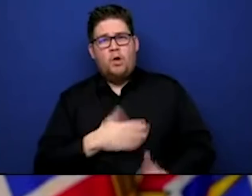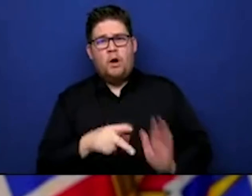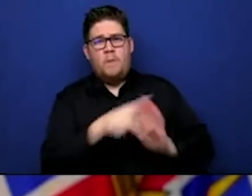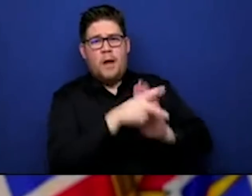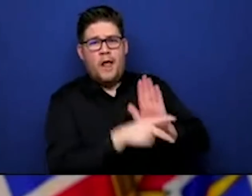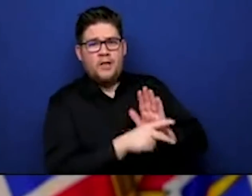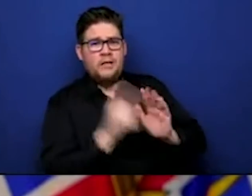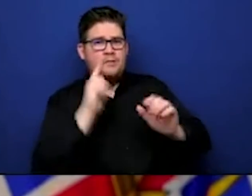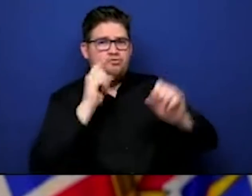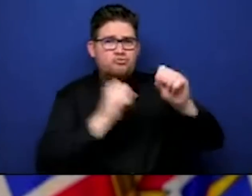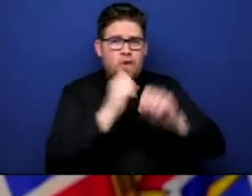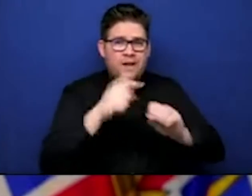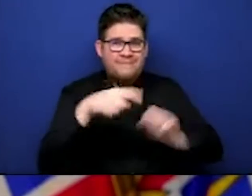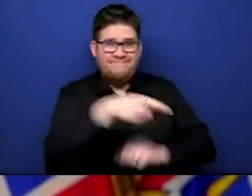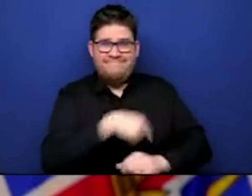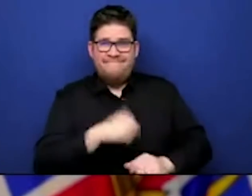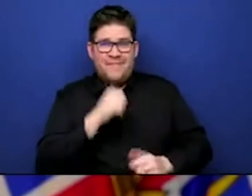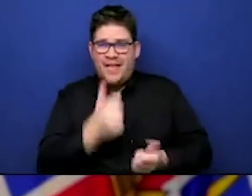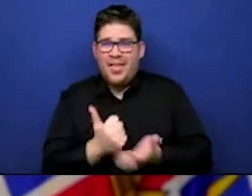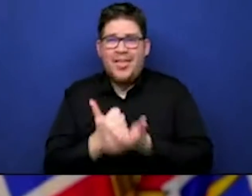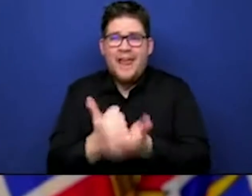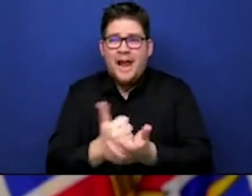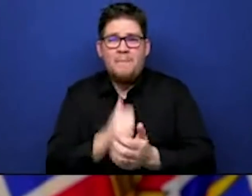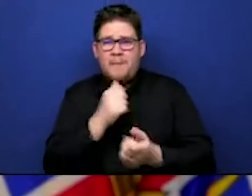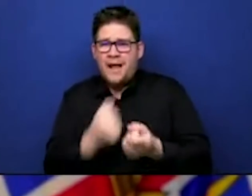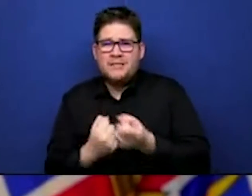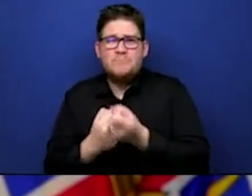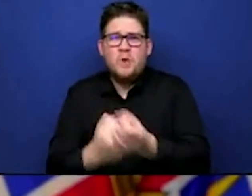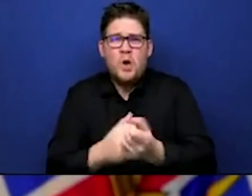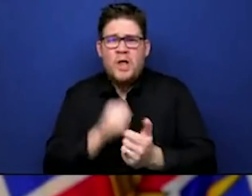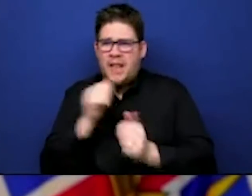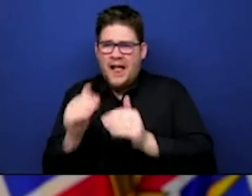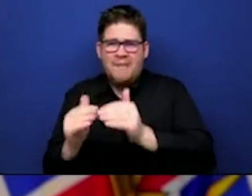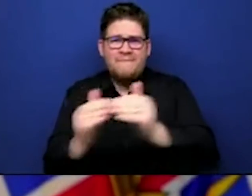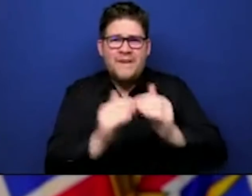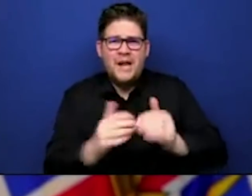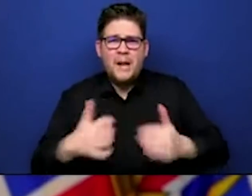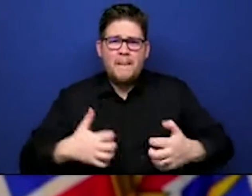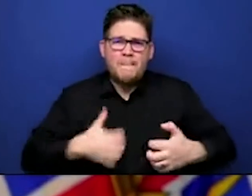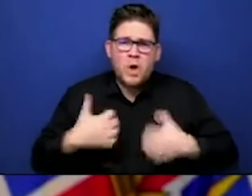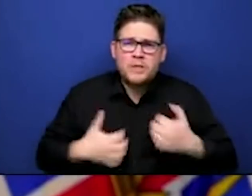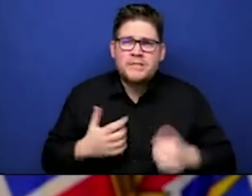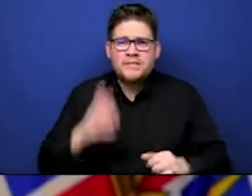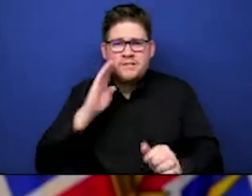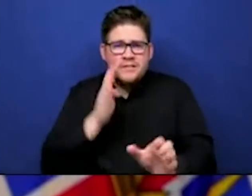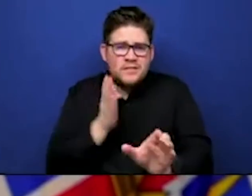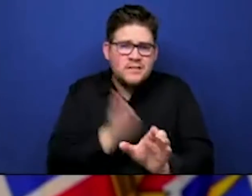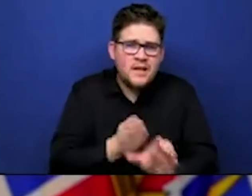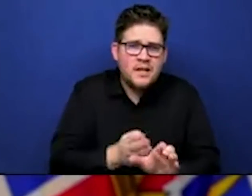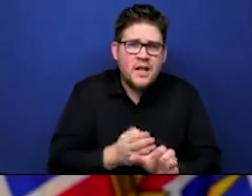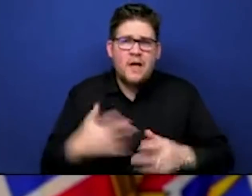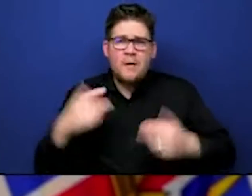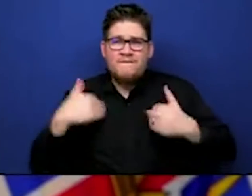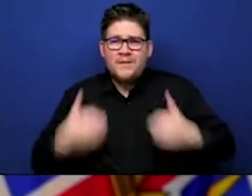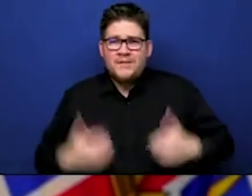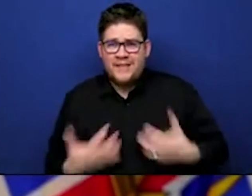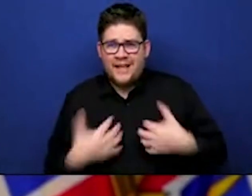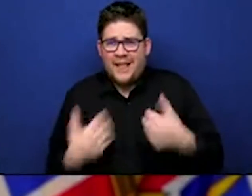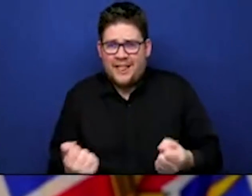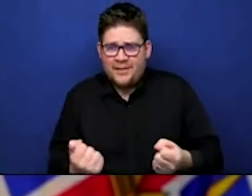after the physical, emotional, and mental health of everybody in British Columbia is something that we take to